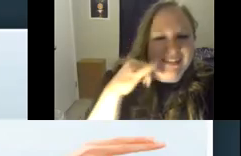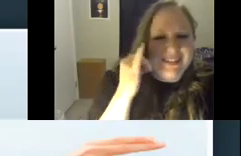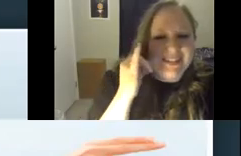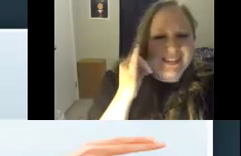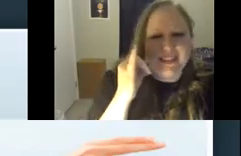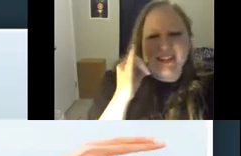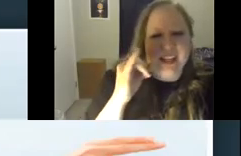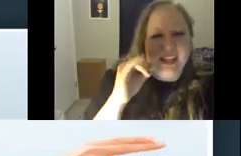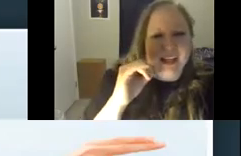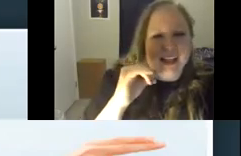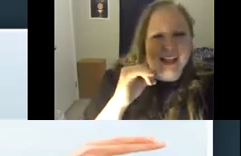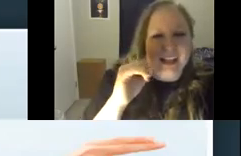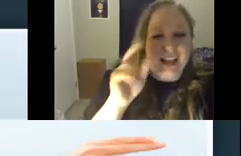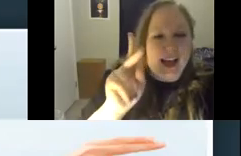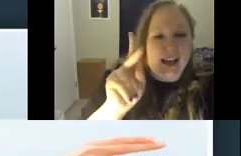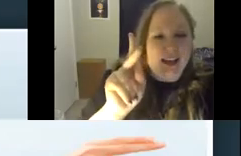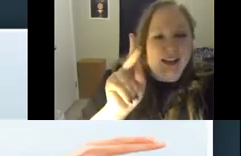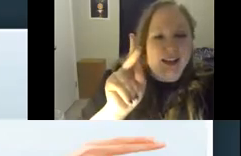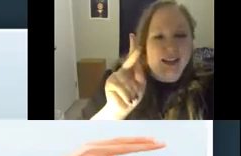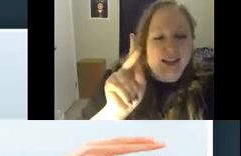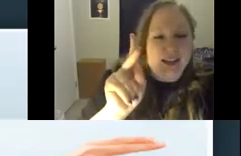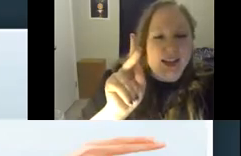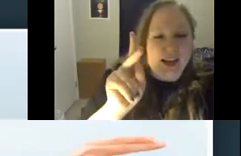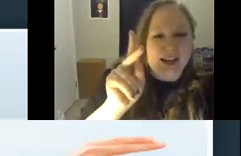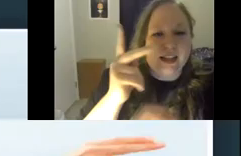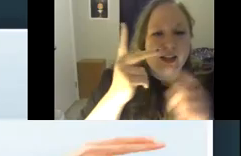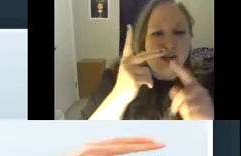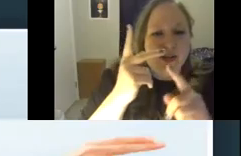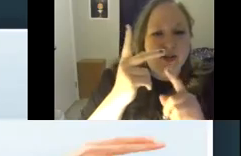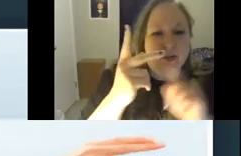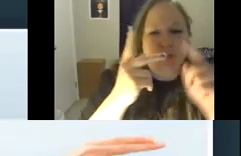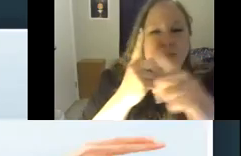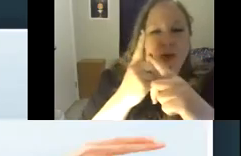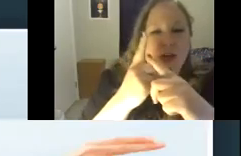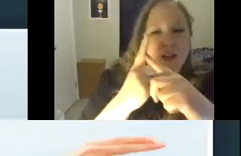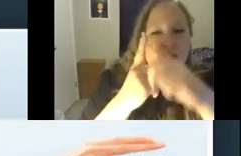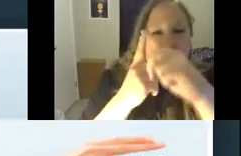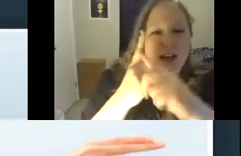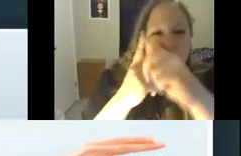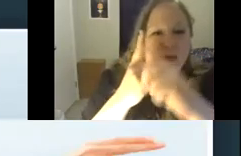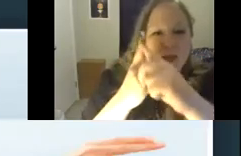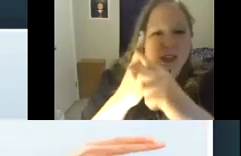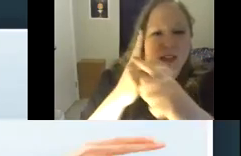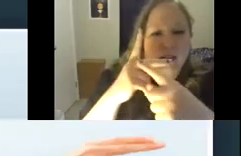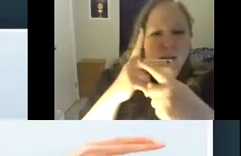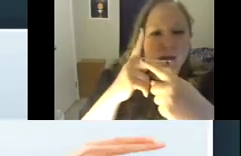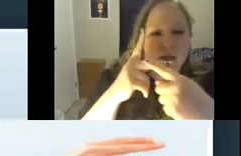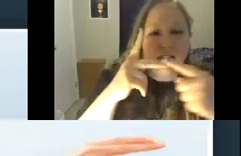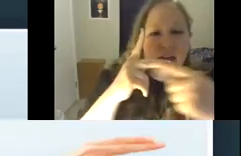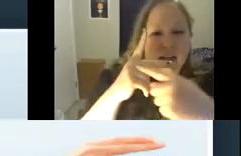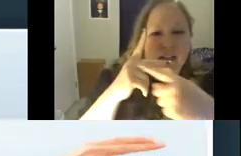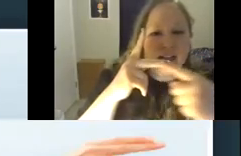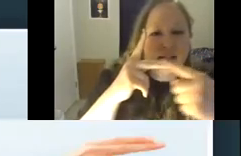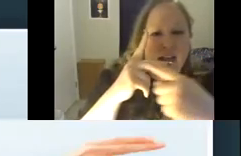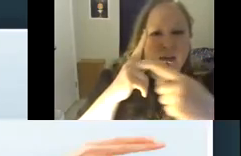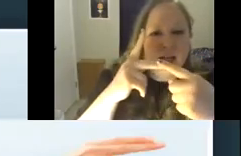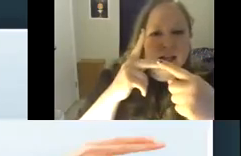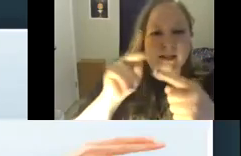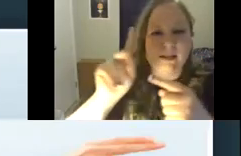Yeah. And then K. It's like your pointy finger is up, middle finger